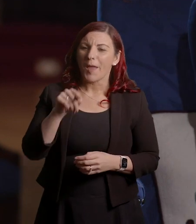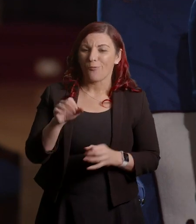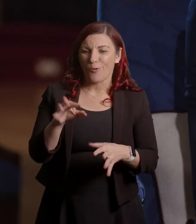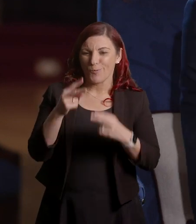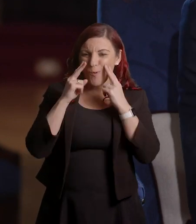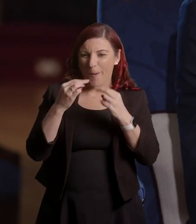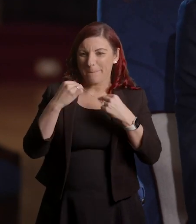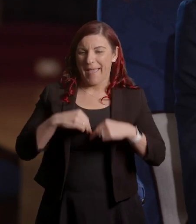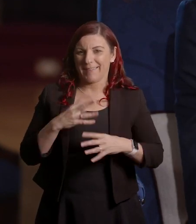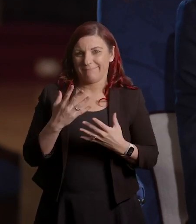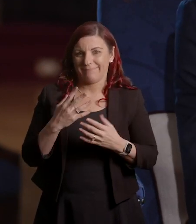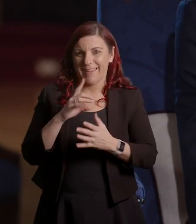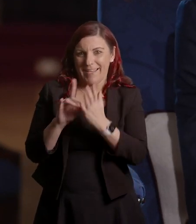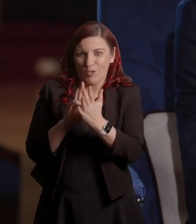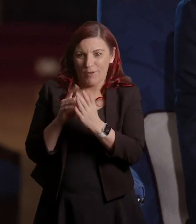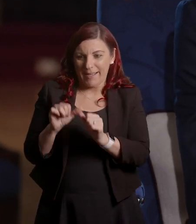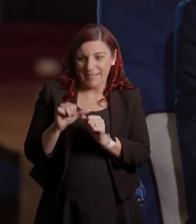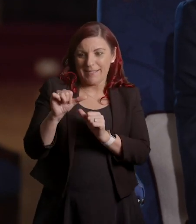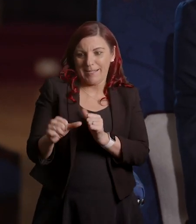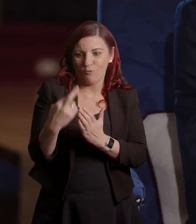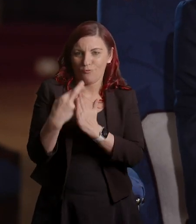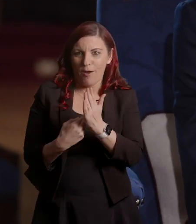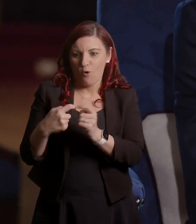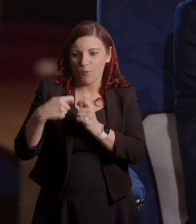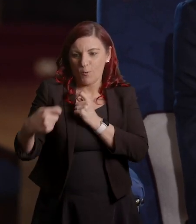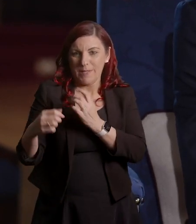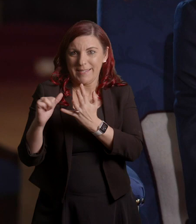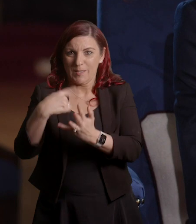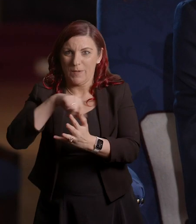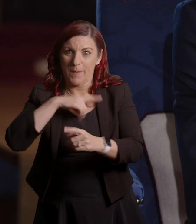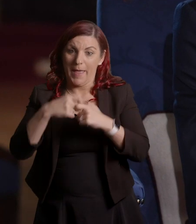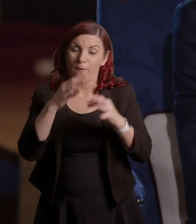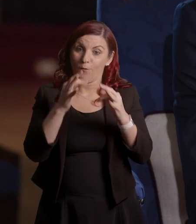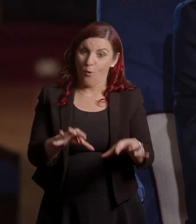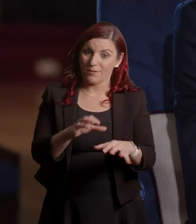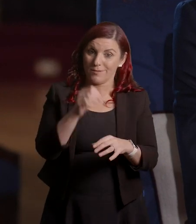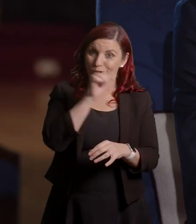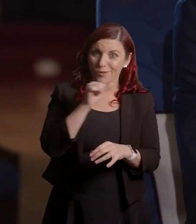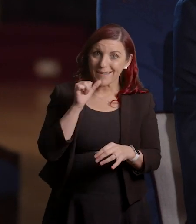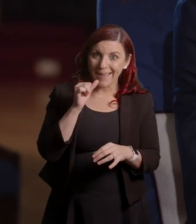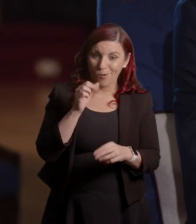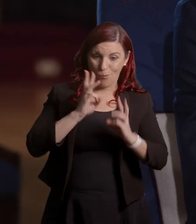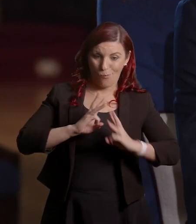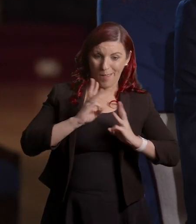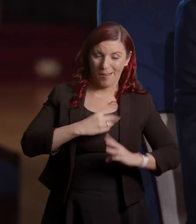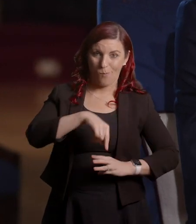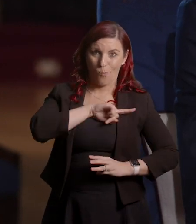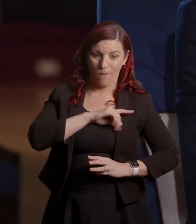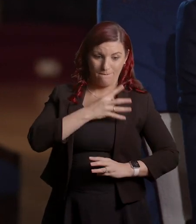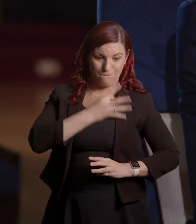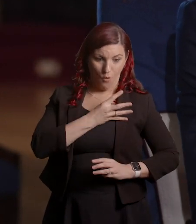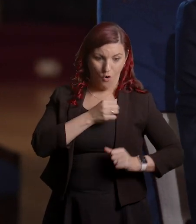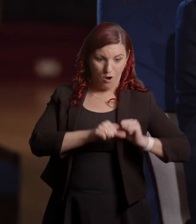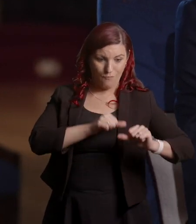the men making history and extending their record on Saturday evening, but on Sunday afternoon, the Dublin ladies obviously